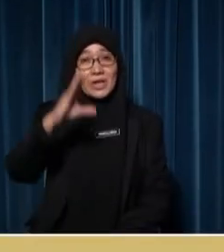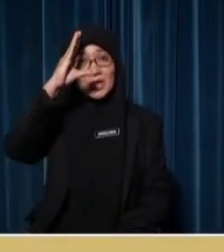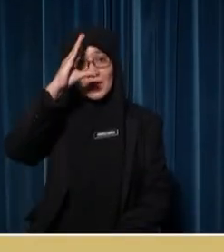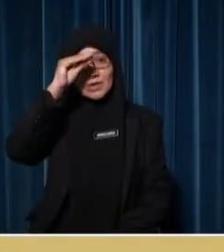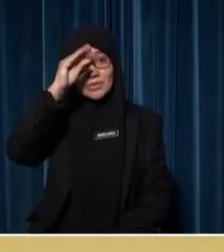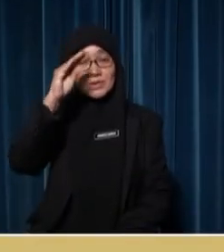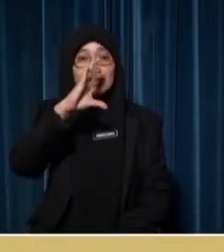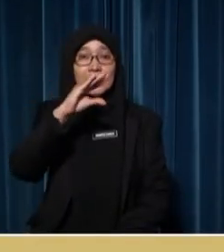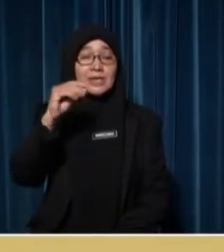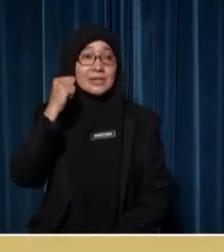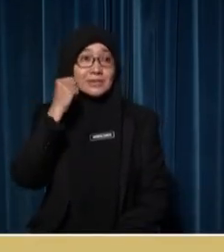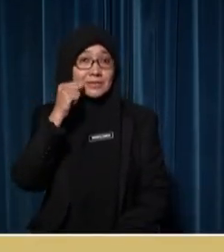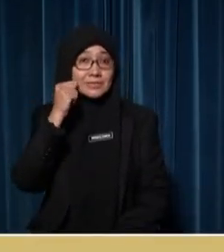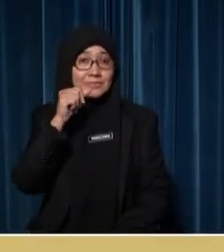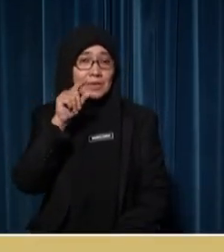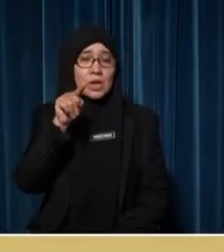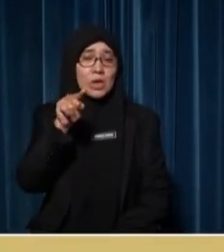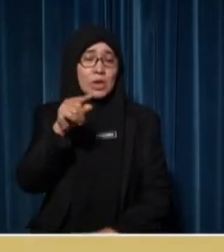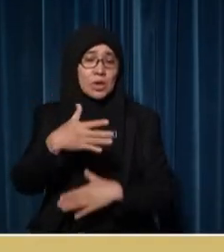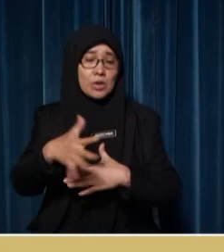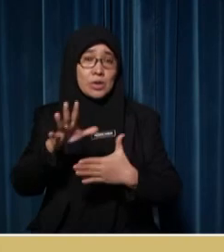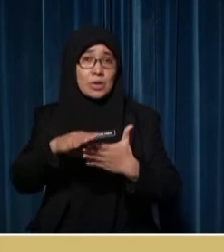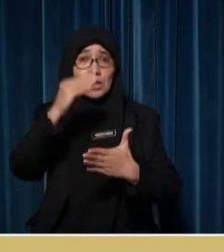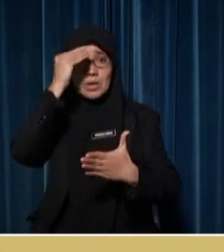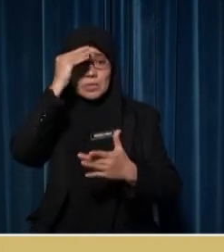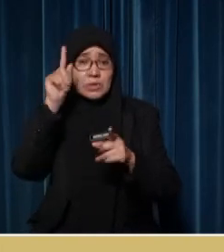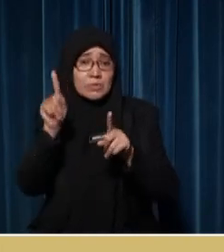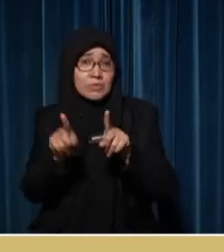Boys and girls, you have learned the trick